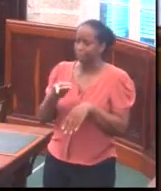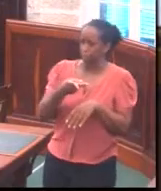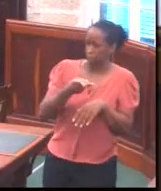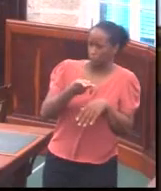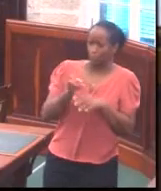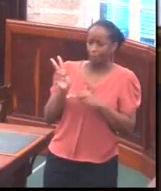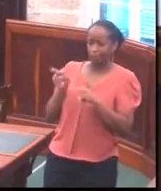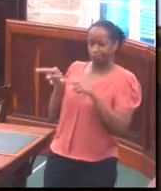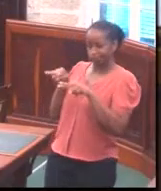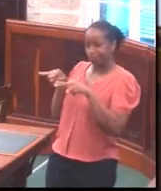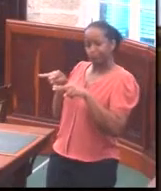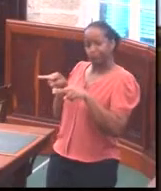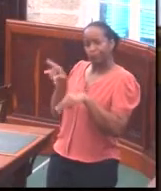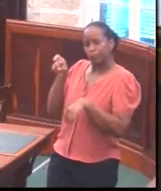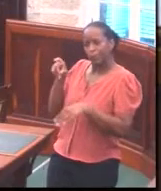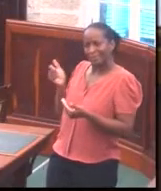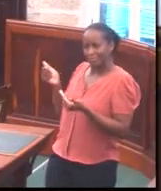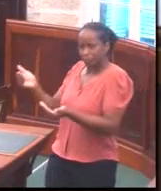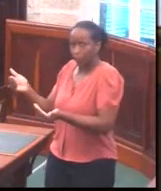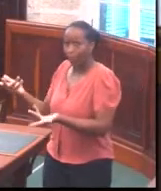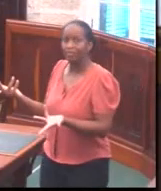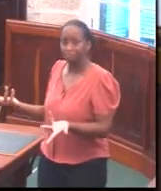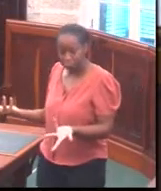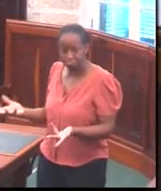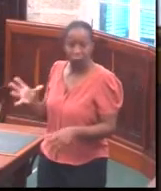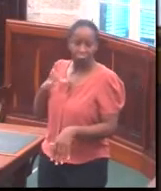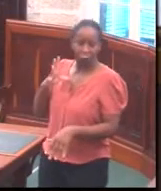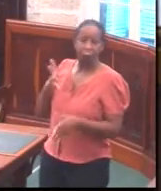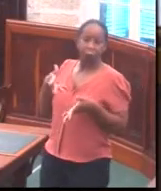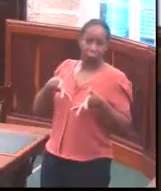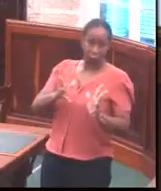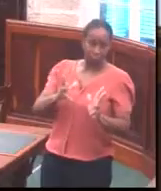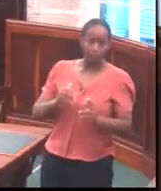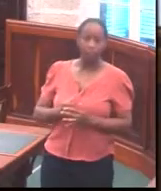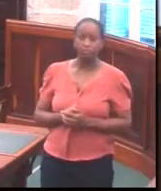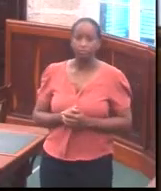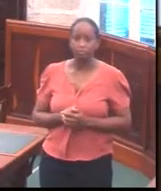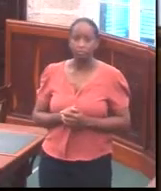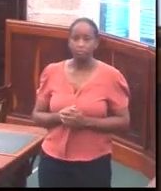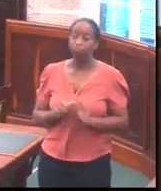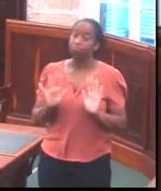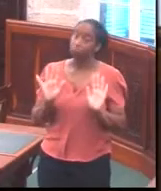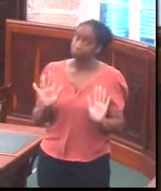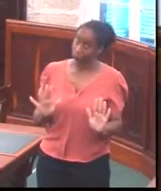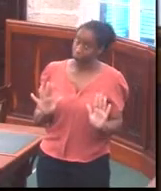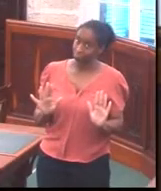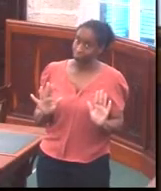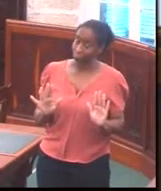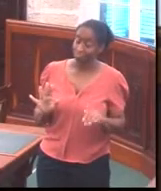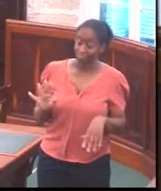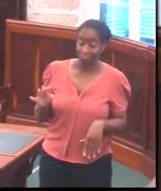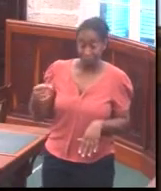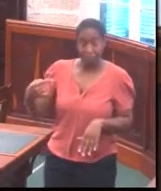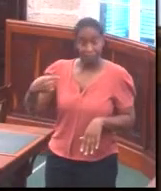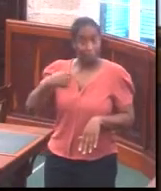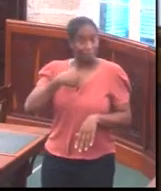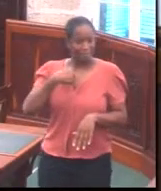Wisely, and further to protest from this side, that